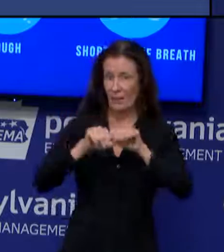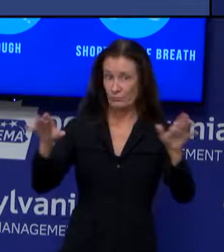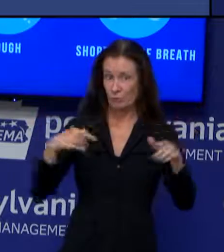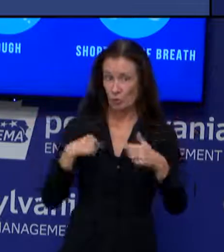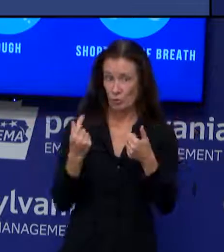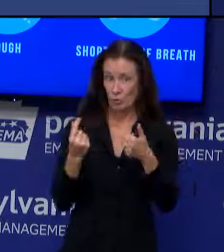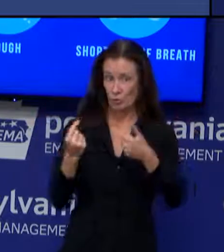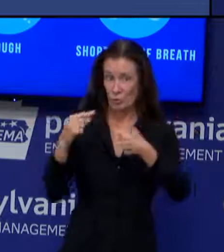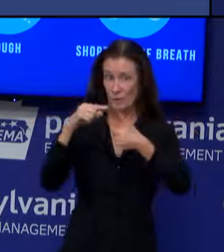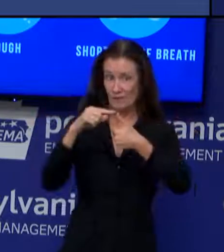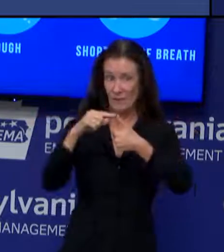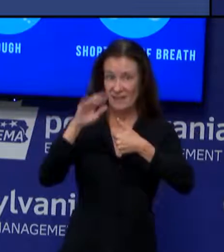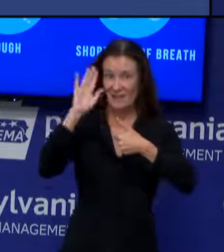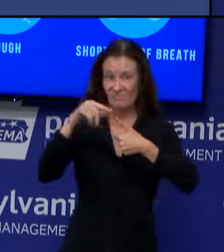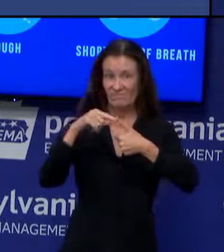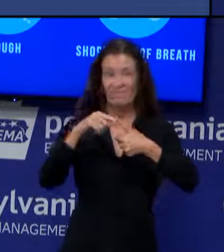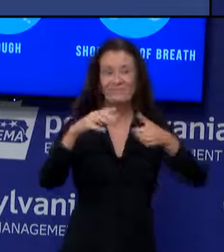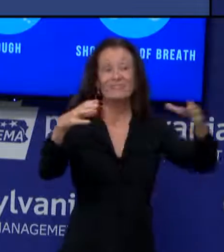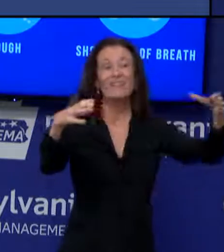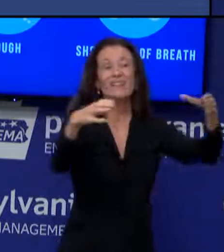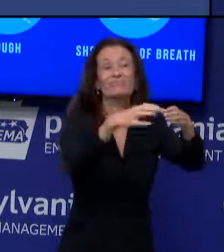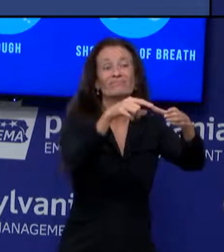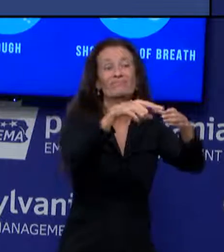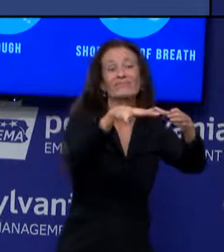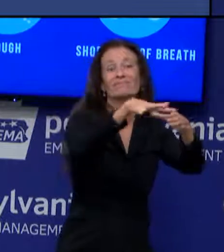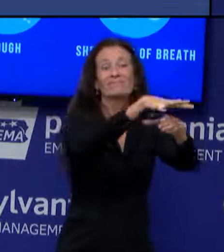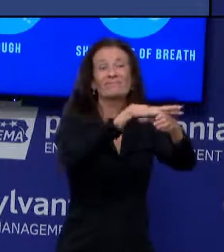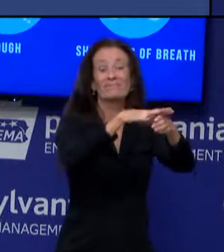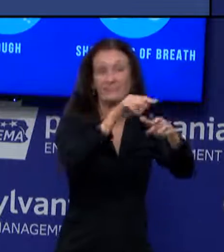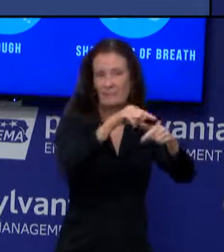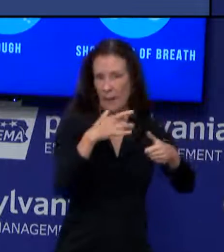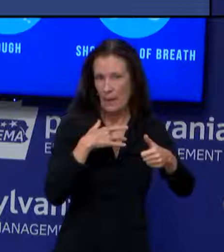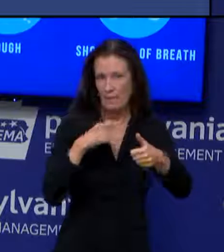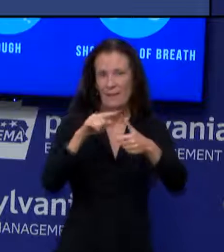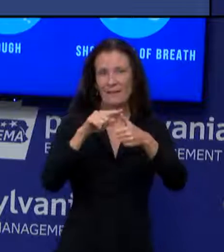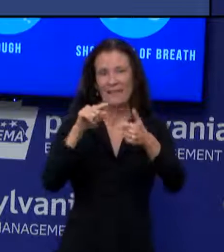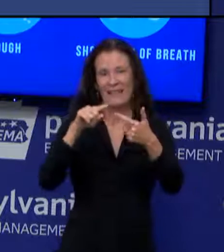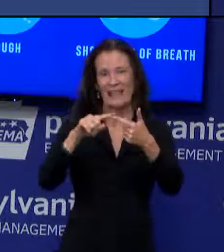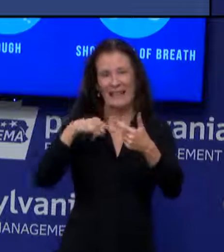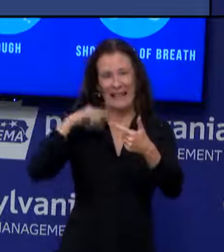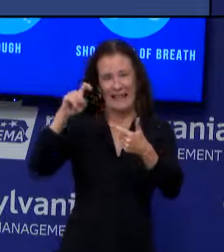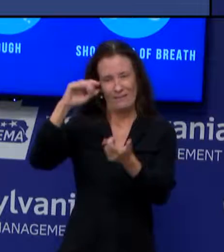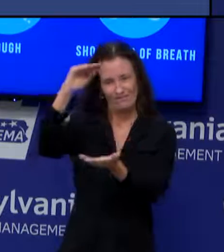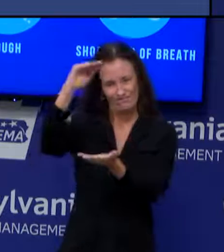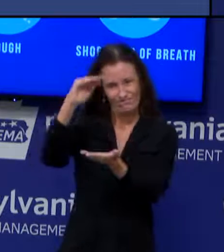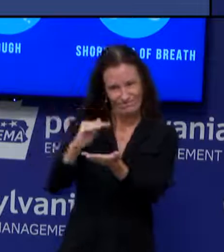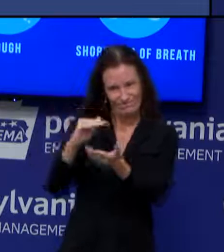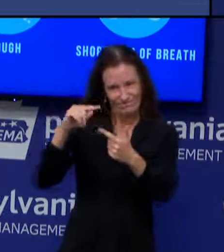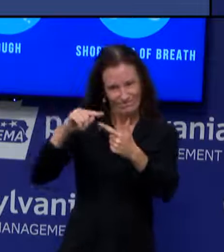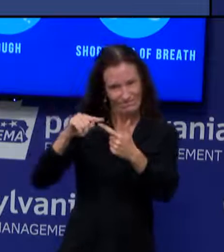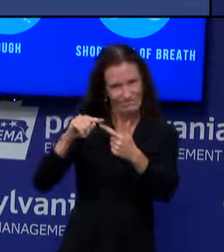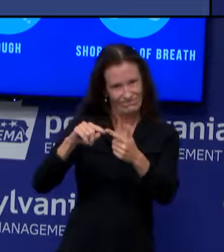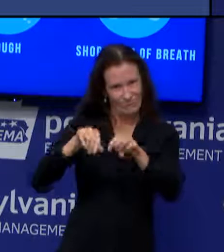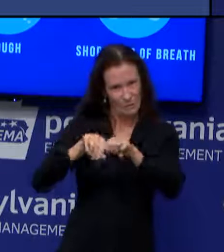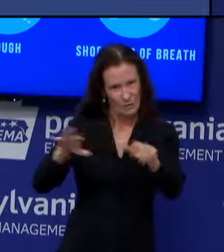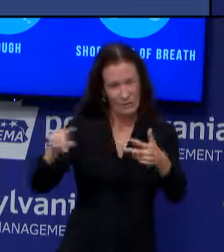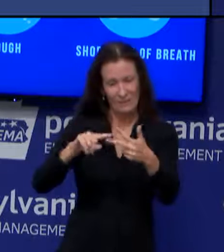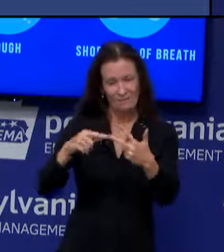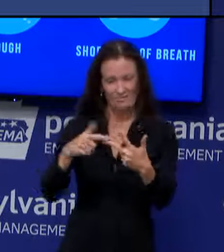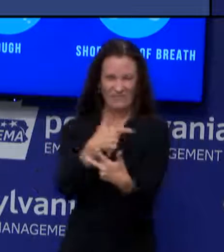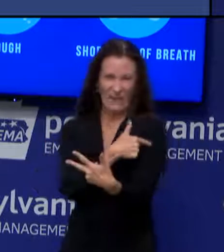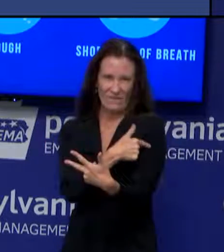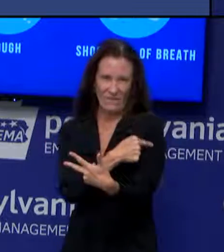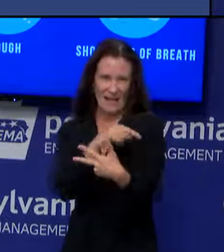have mitigation, and we have a vaccine. And so we'll be working on all three of those fronts. Speaking of that vaccine, the